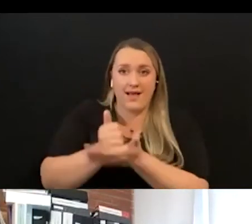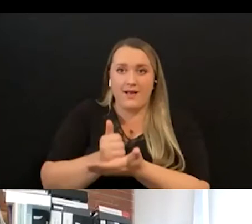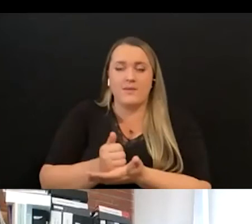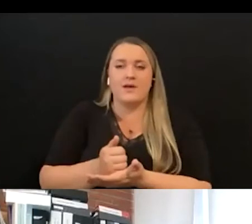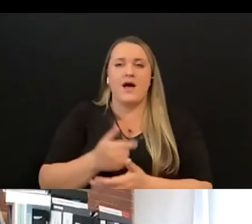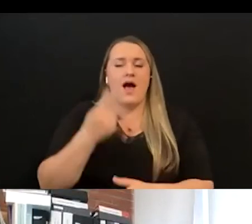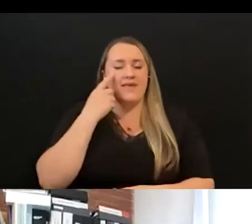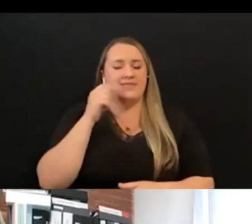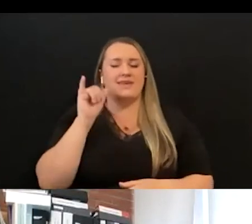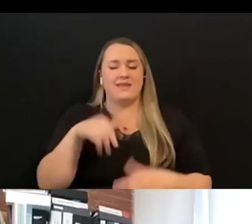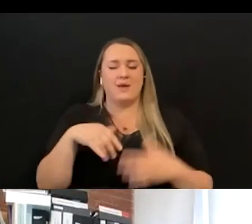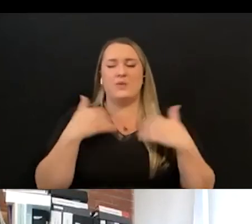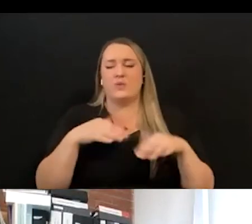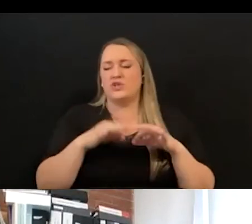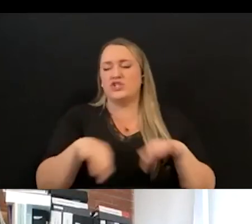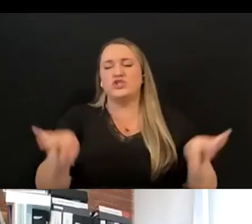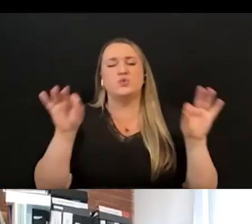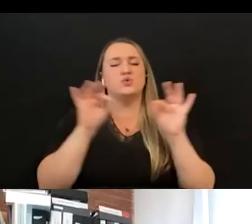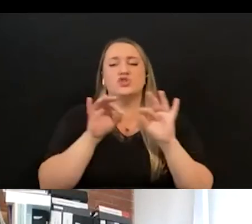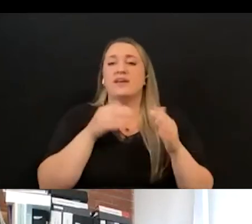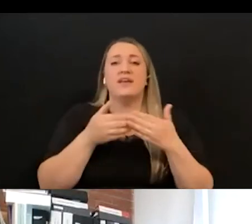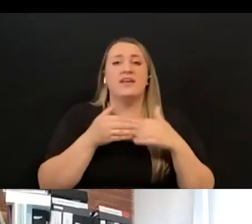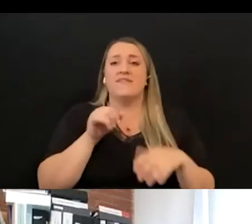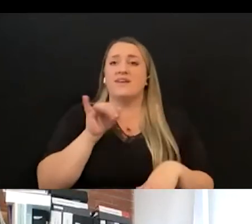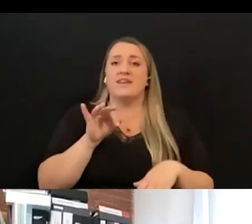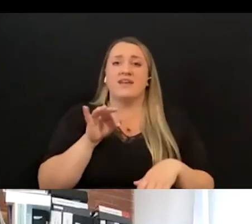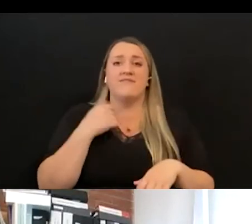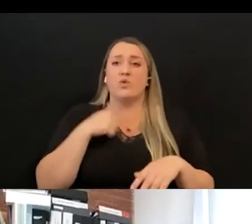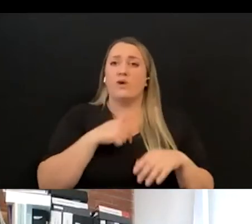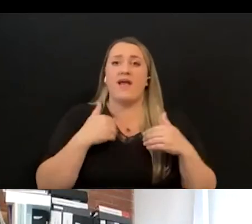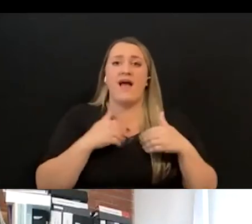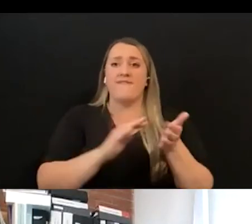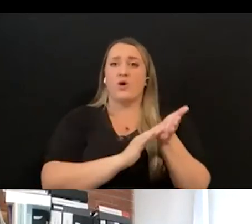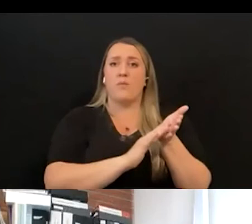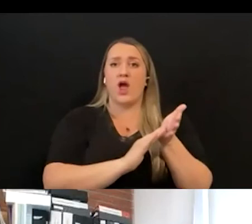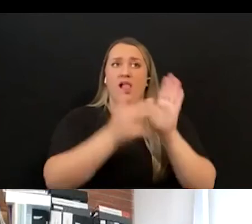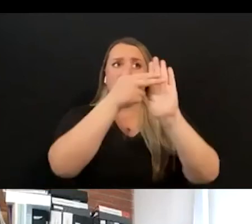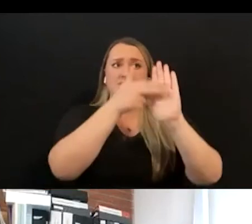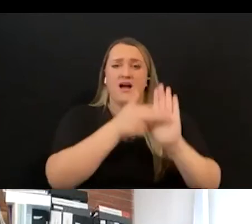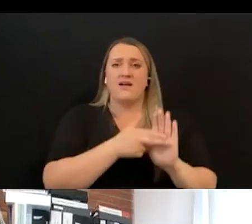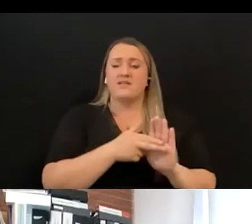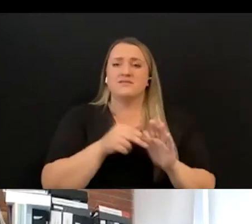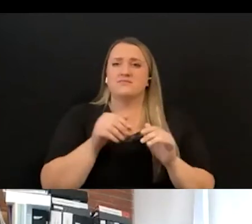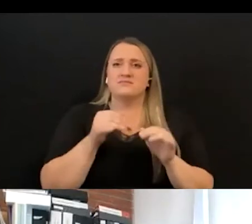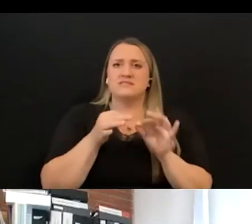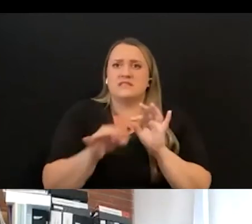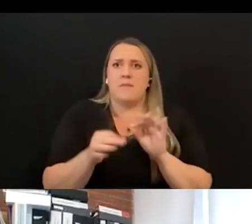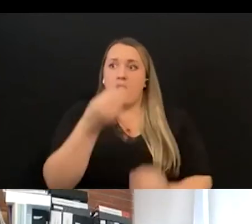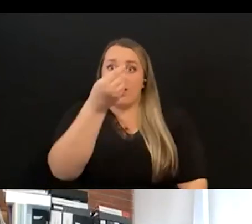really huge. Even if it's, we have Braille signage, even if it's a simple thing, let me know it's